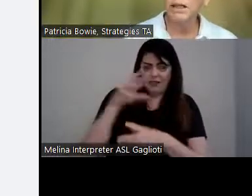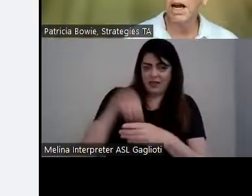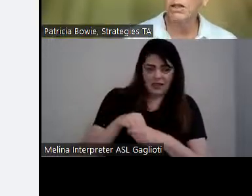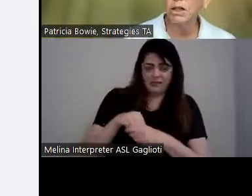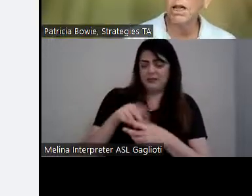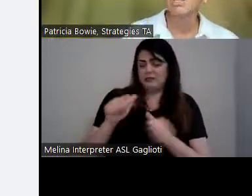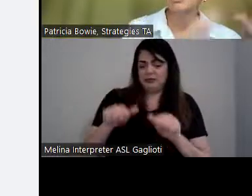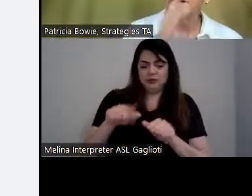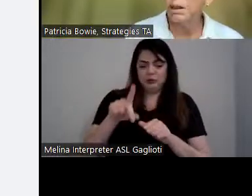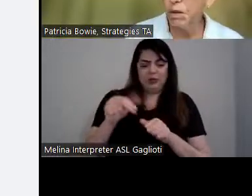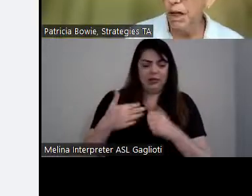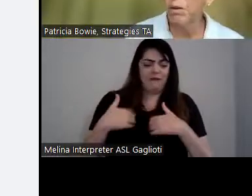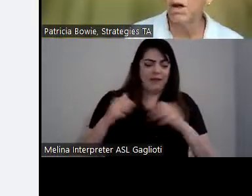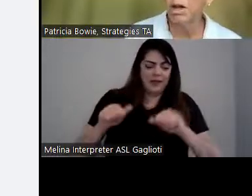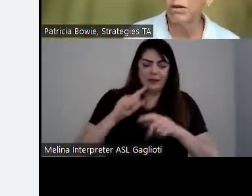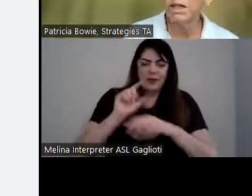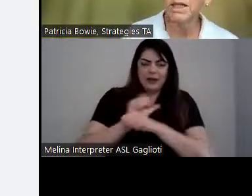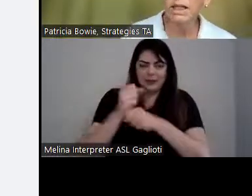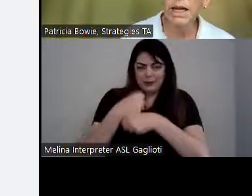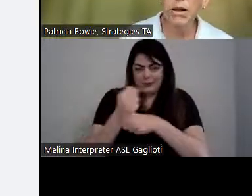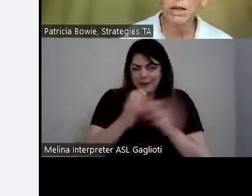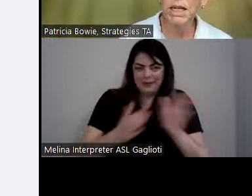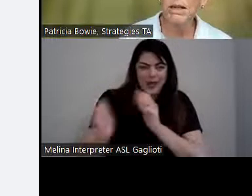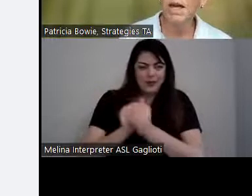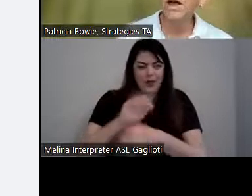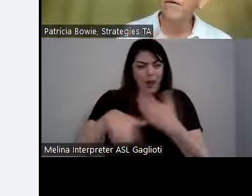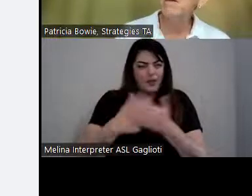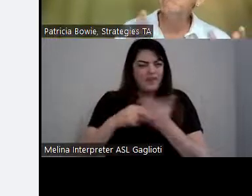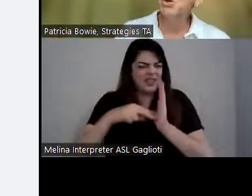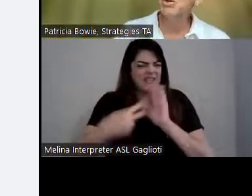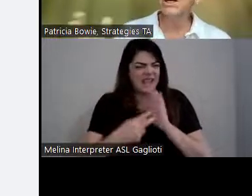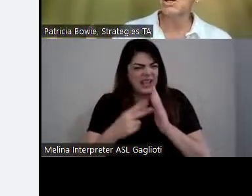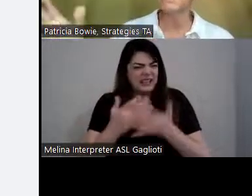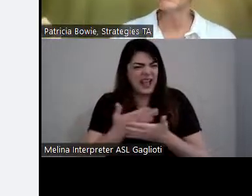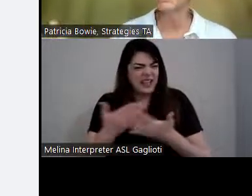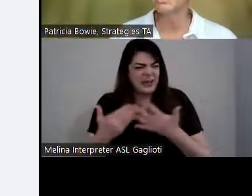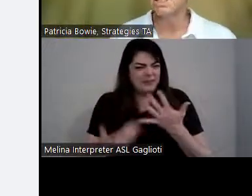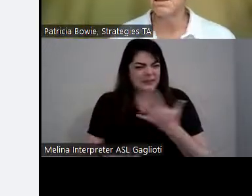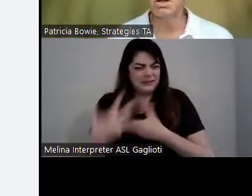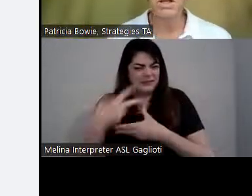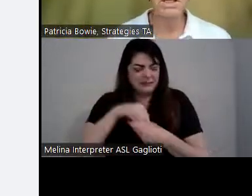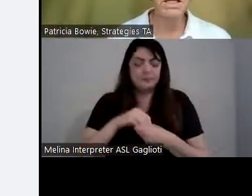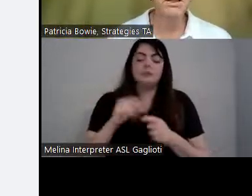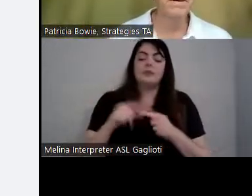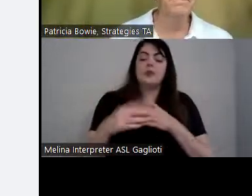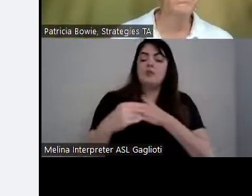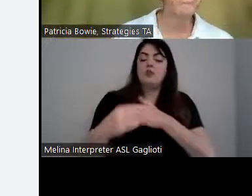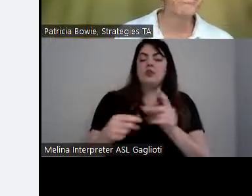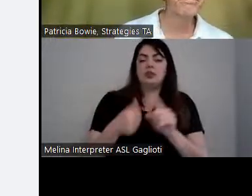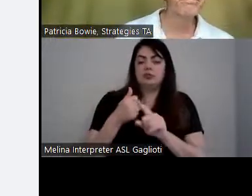ability to actually create a plan with all of the intended elements? And then moving yourselves into